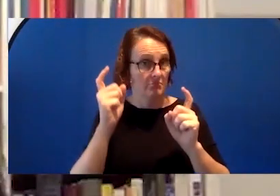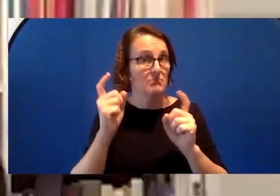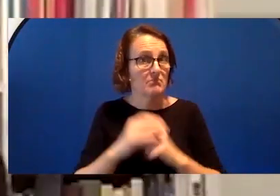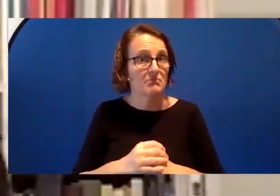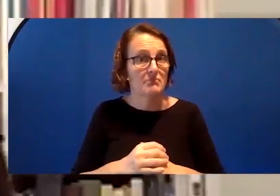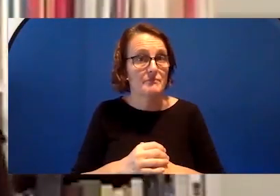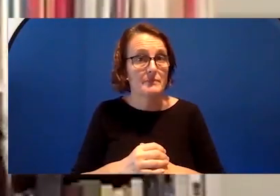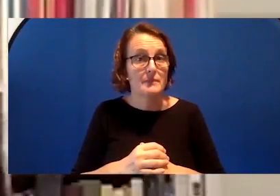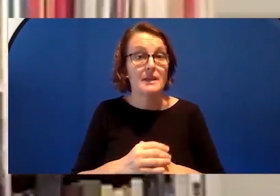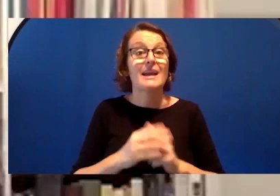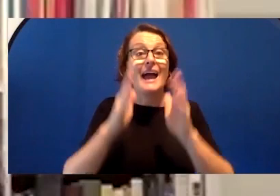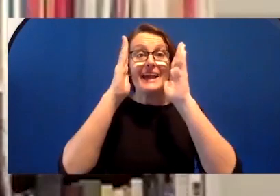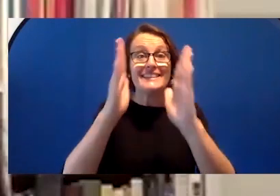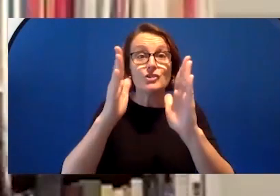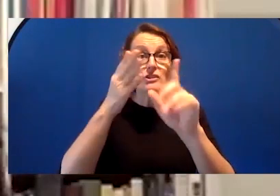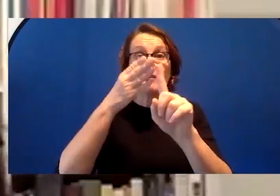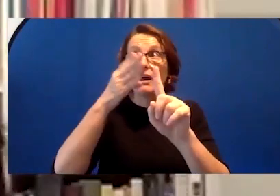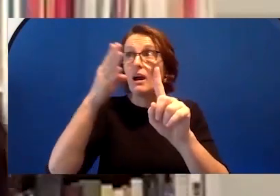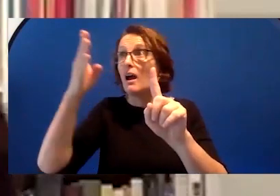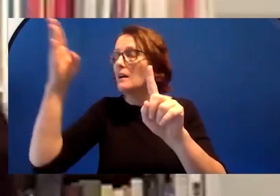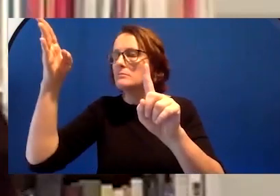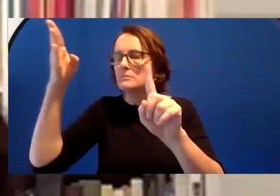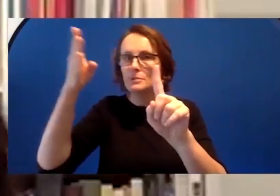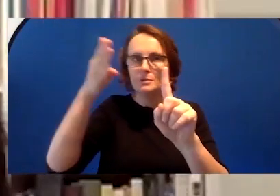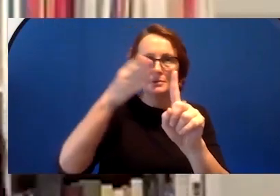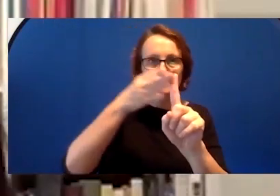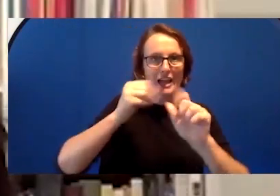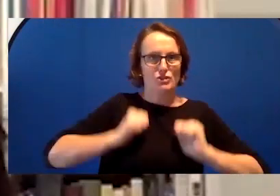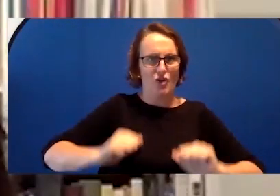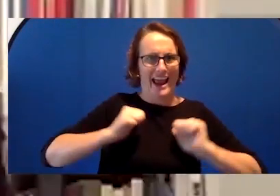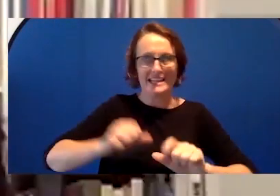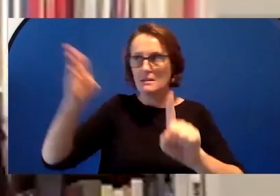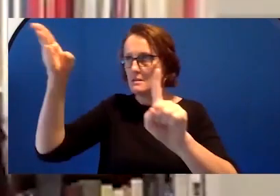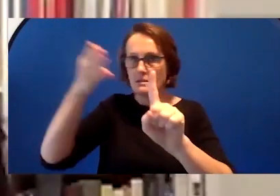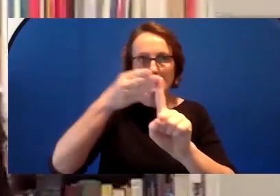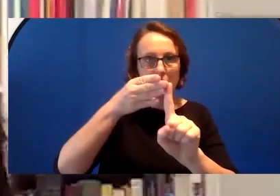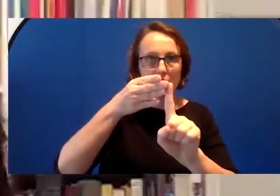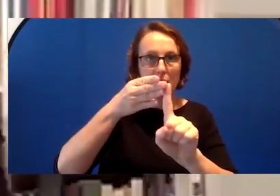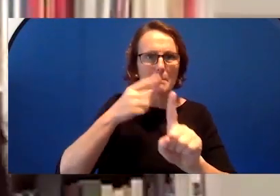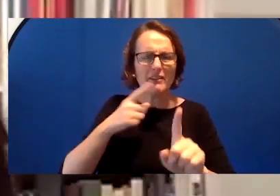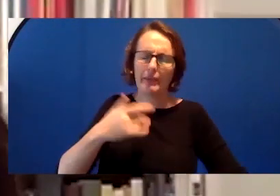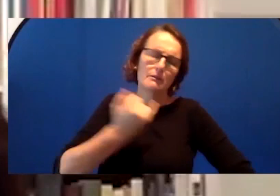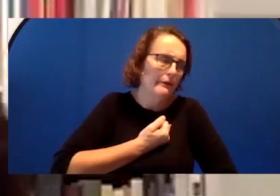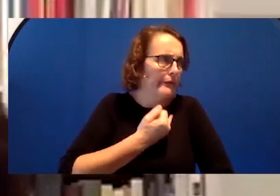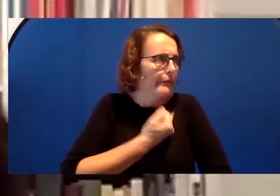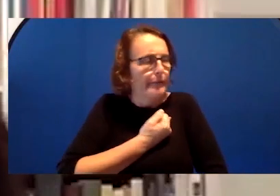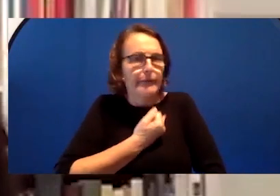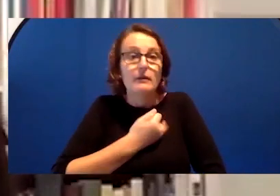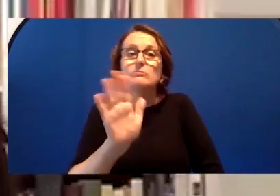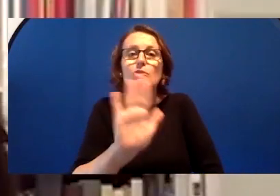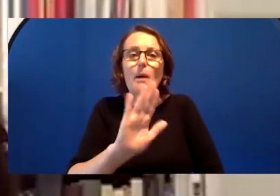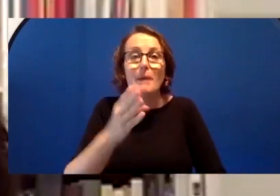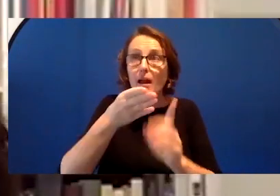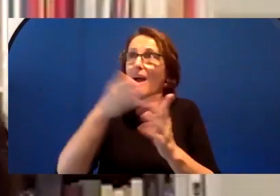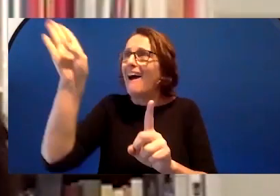process where you intentionally notice where your focus has gone, just notice, you don't have to judge yourself for it, and actively bring